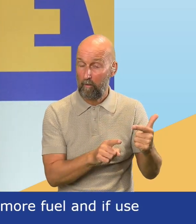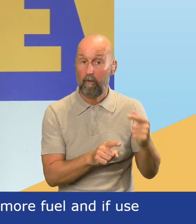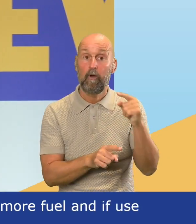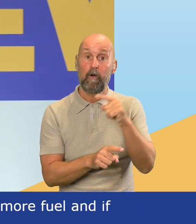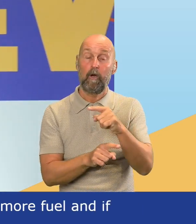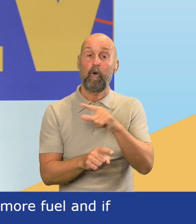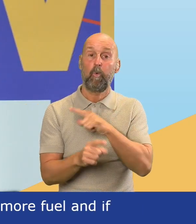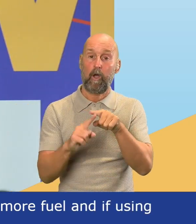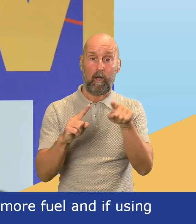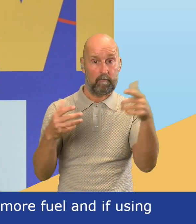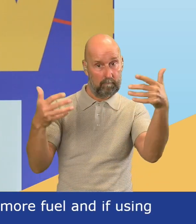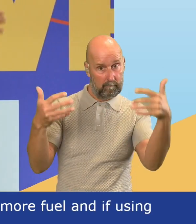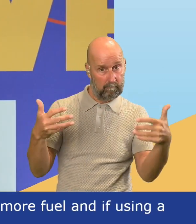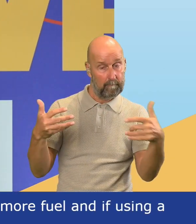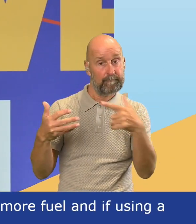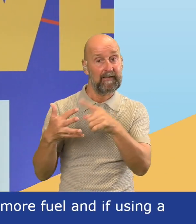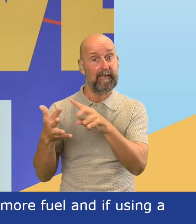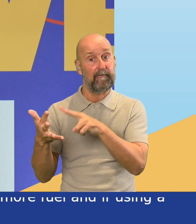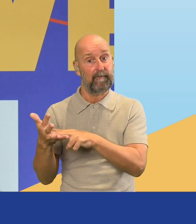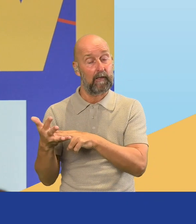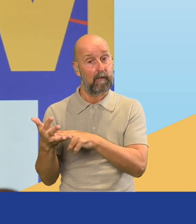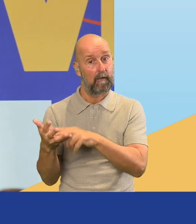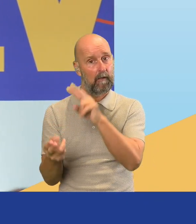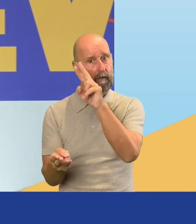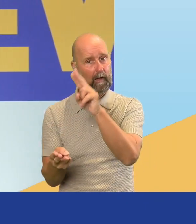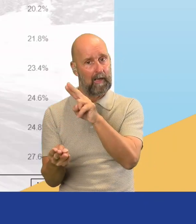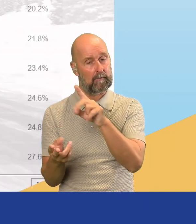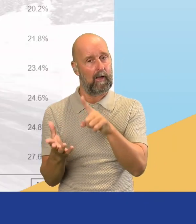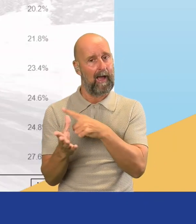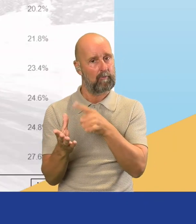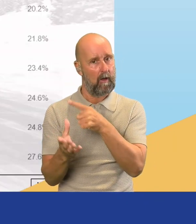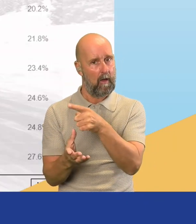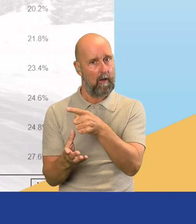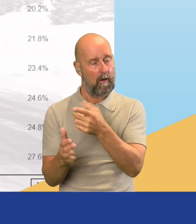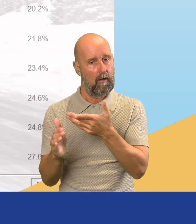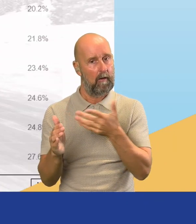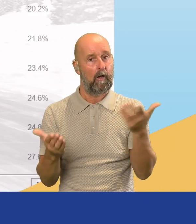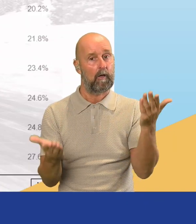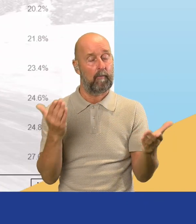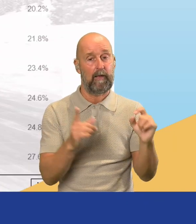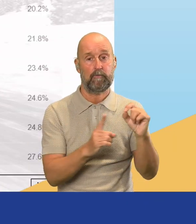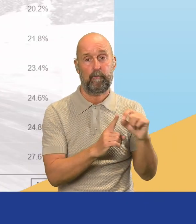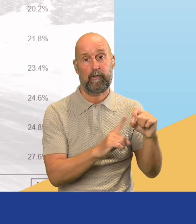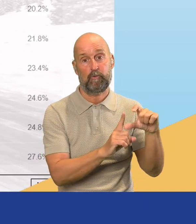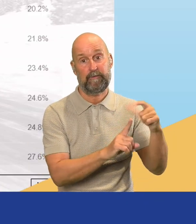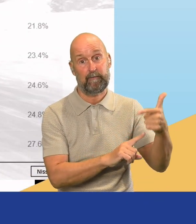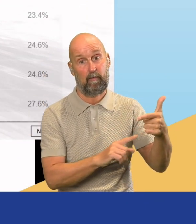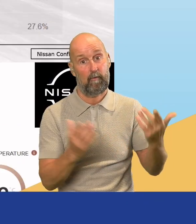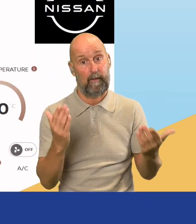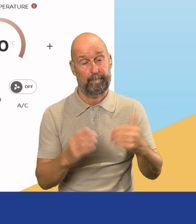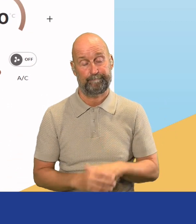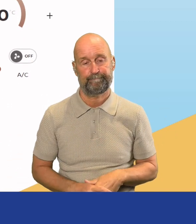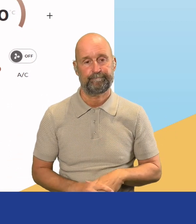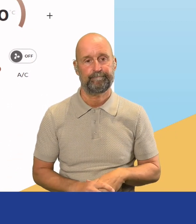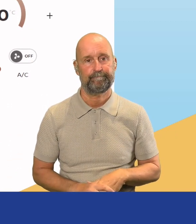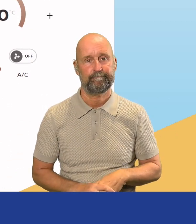in terms of overall losses in the EV segment, and more notably Ariya, is that it's comparable with your petrol or diesel car.